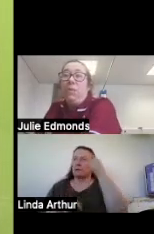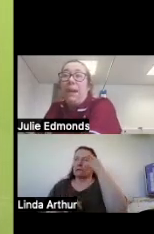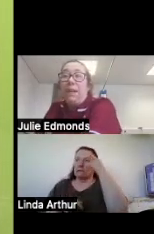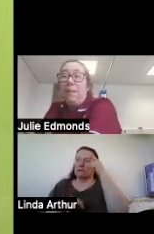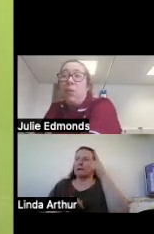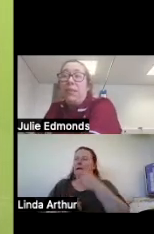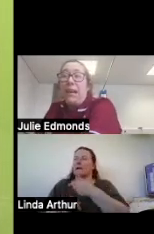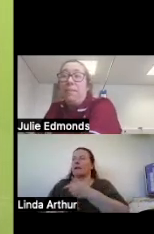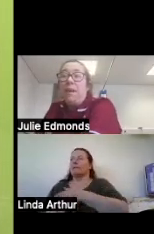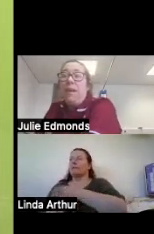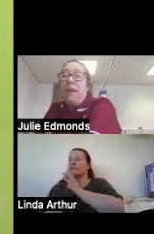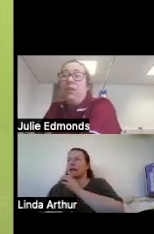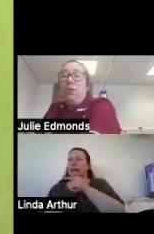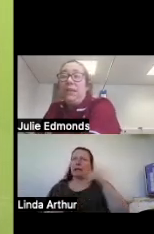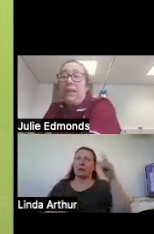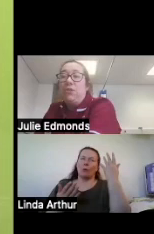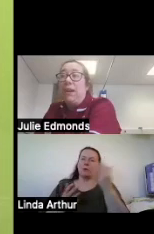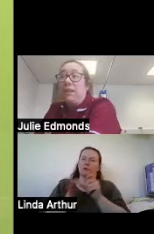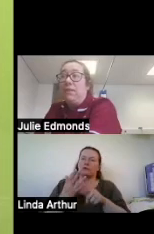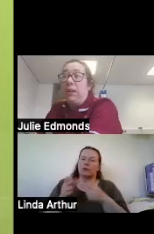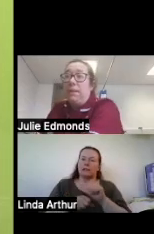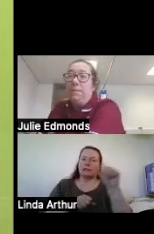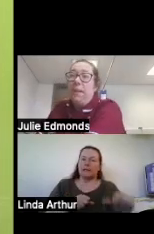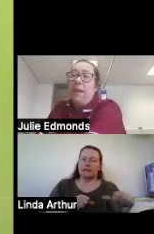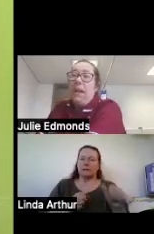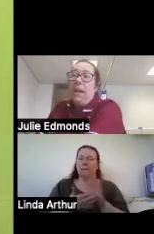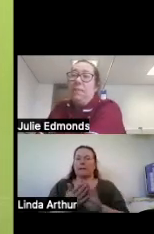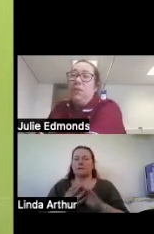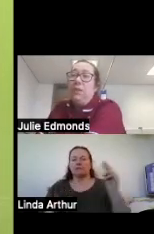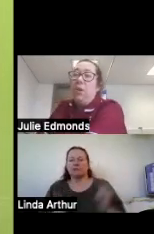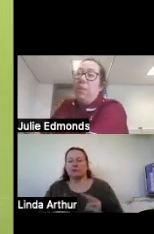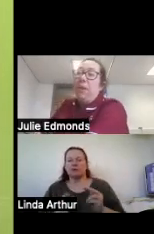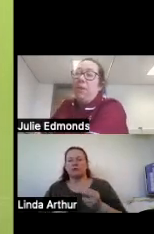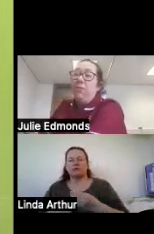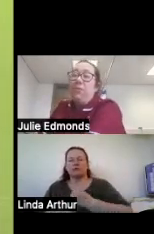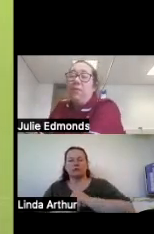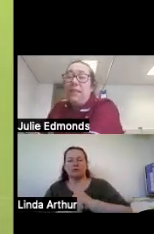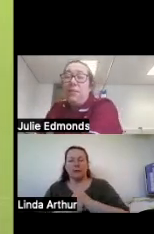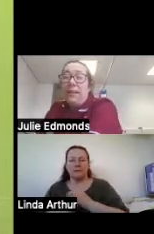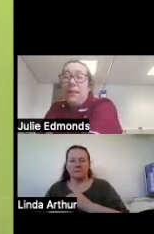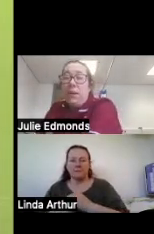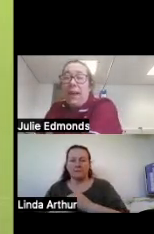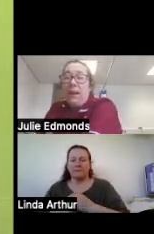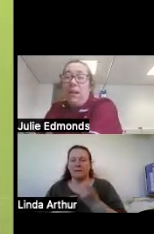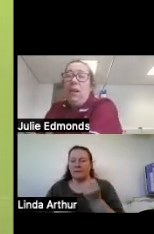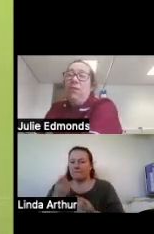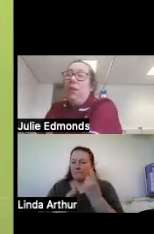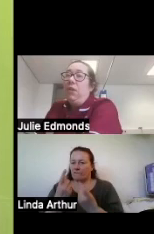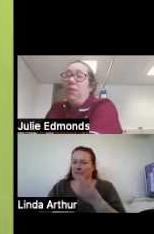going to buy you a bit more time and cause less stress for you. So we talk about those fizzy drinks as